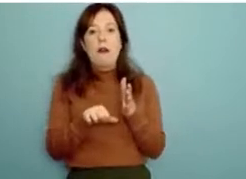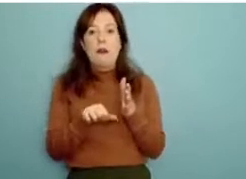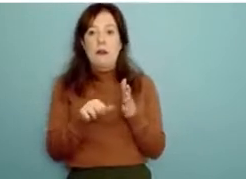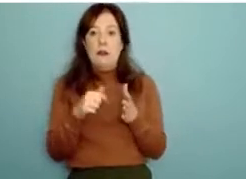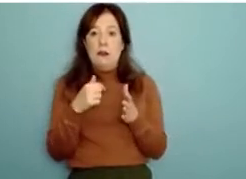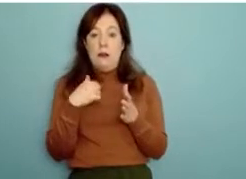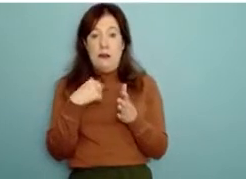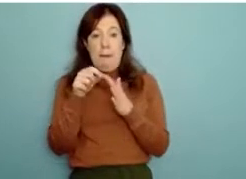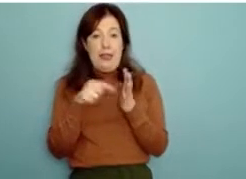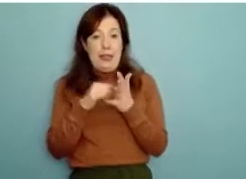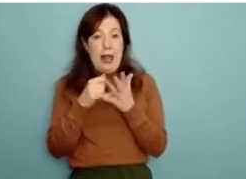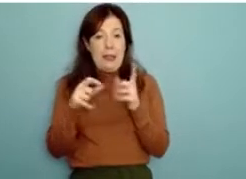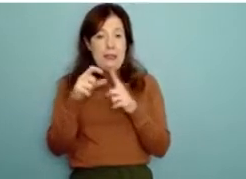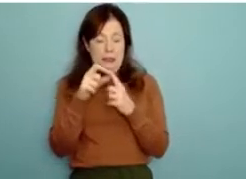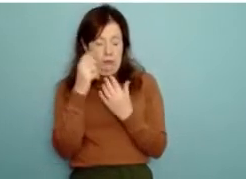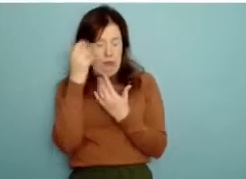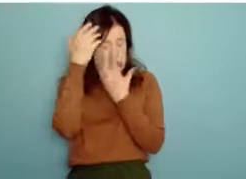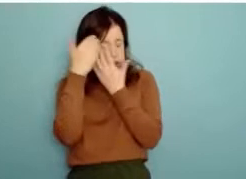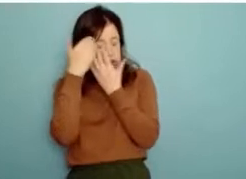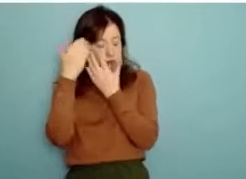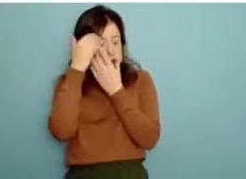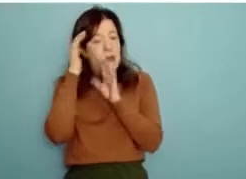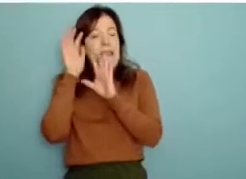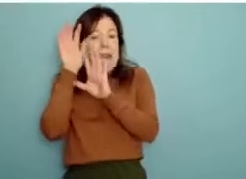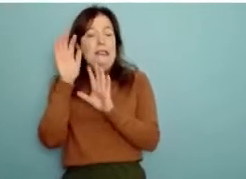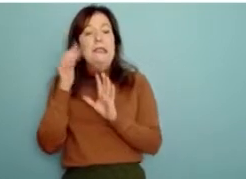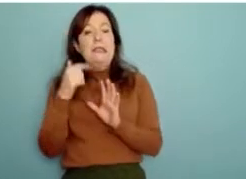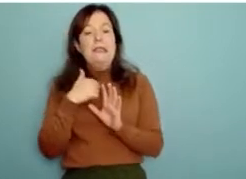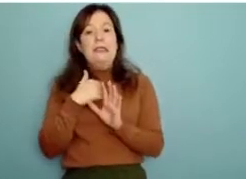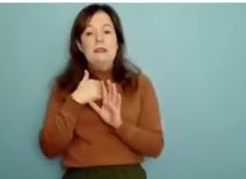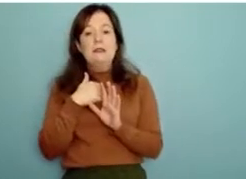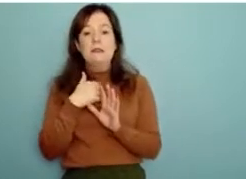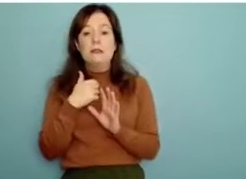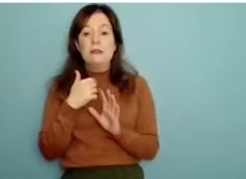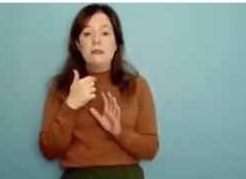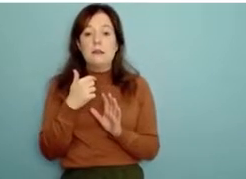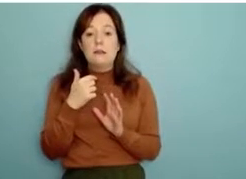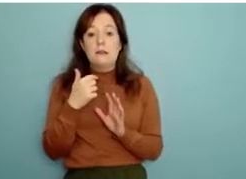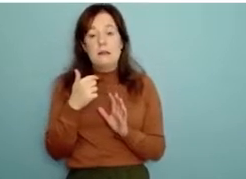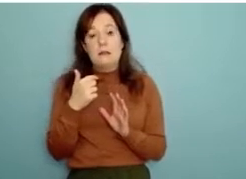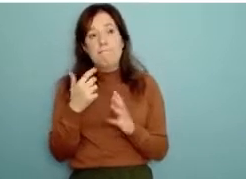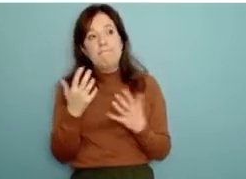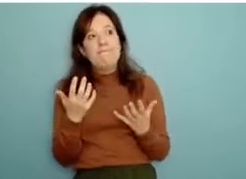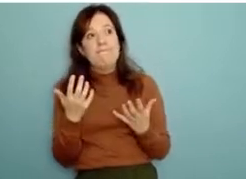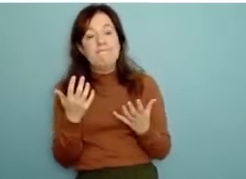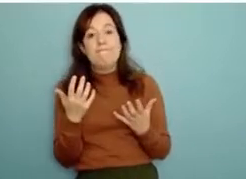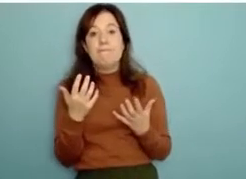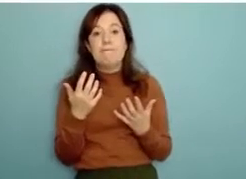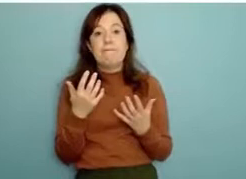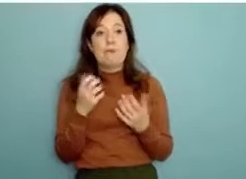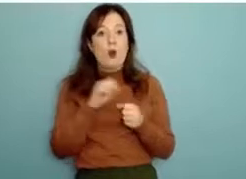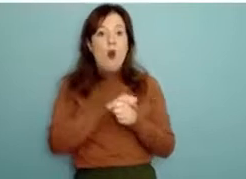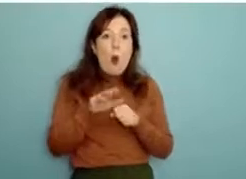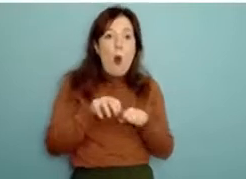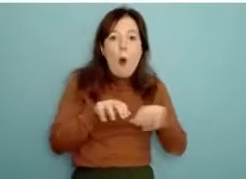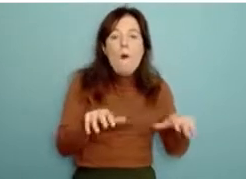PTSD, and I'm very pleased that because of the pandemic and also because